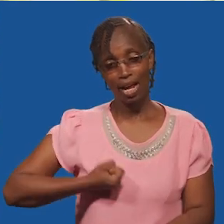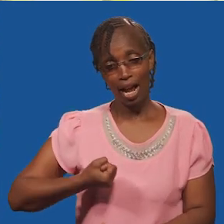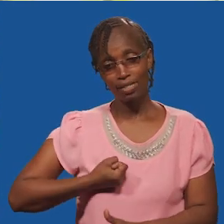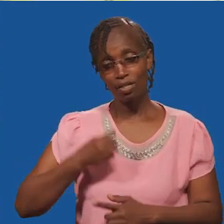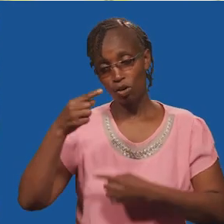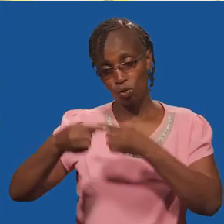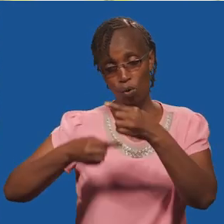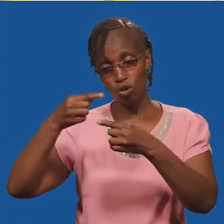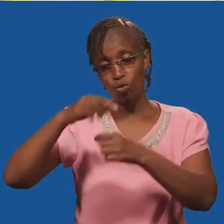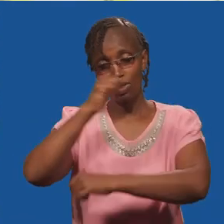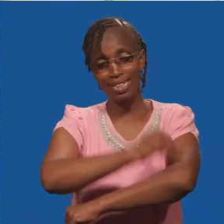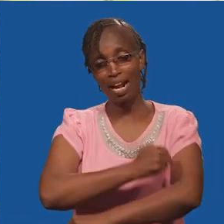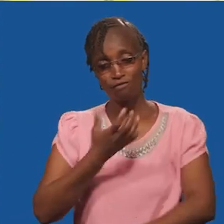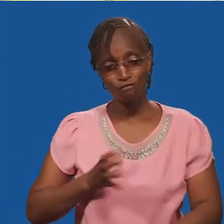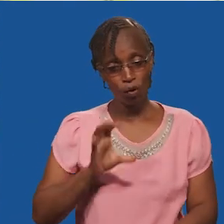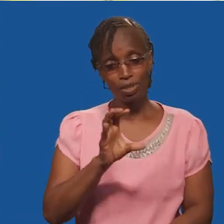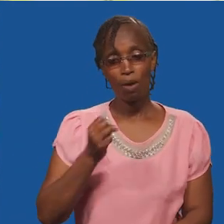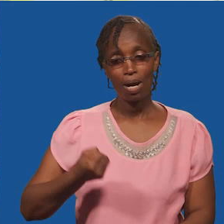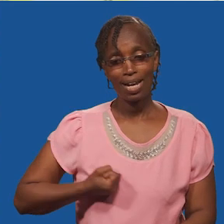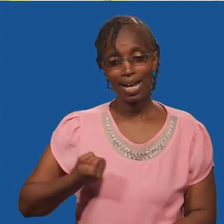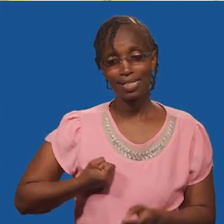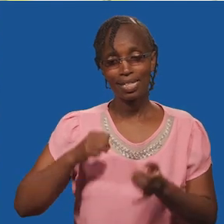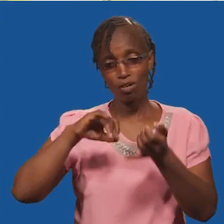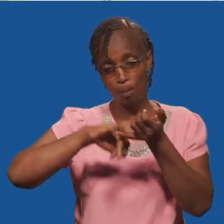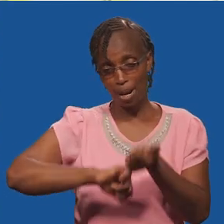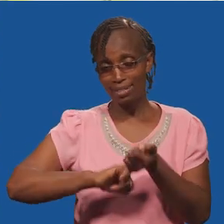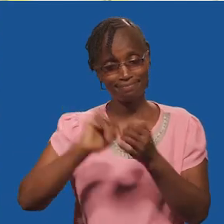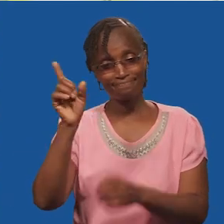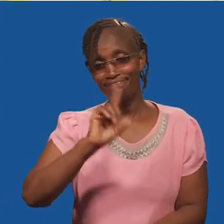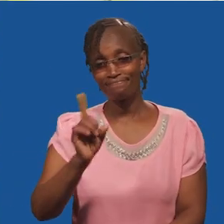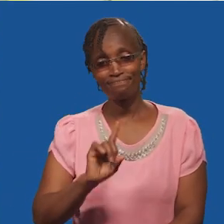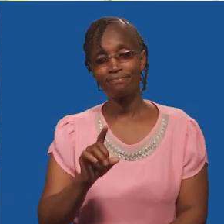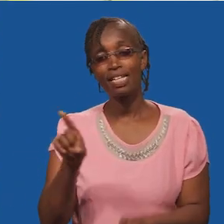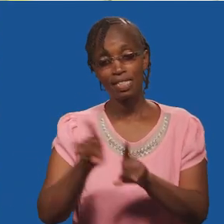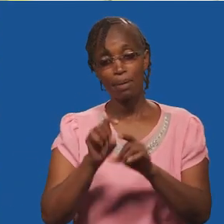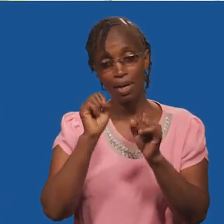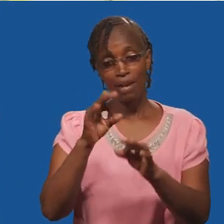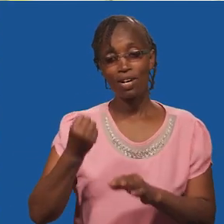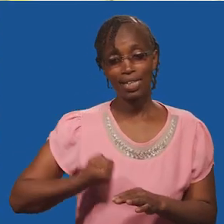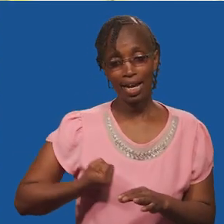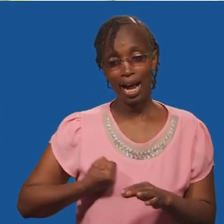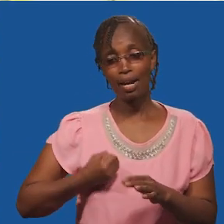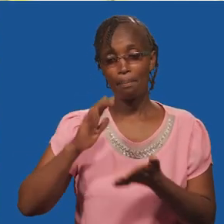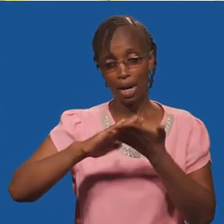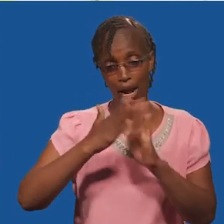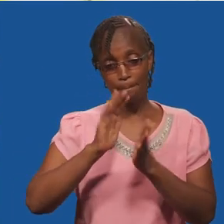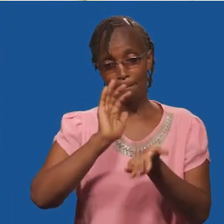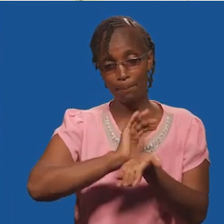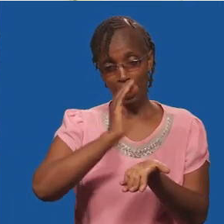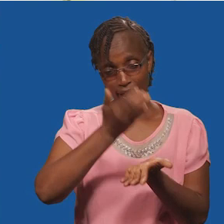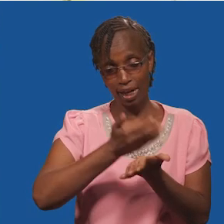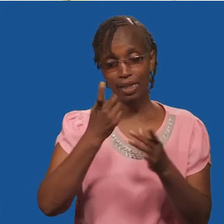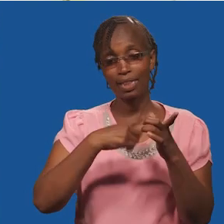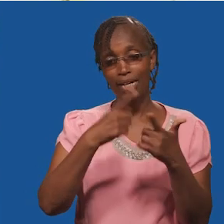Narok to let the girls go to school. We should not force our girls to get married. And even if a girl gets